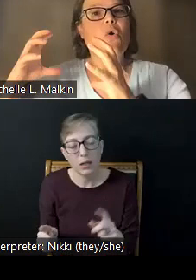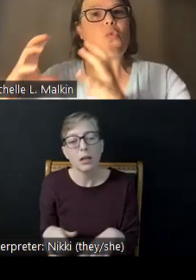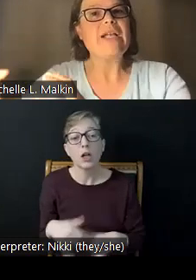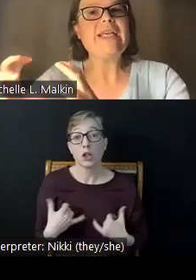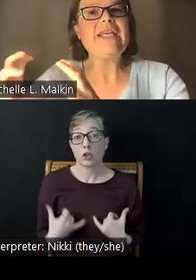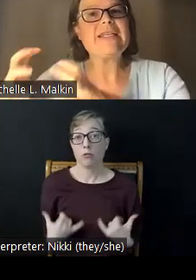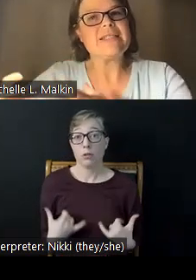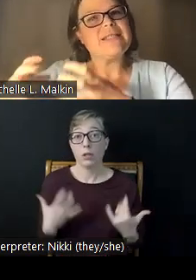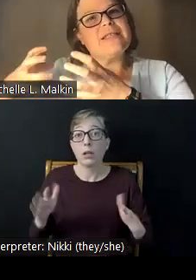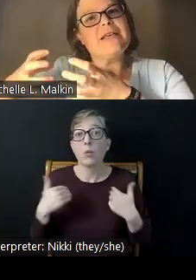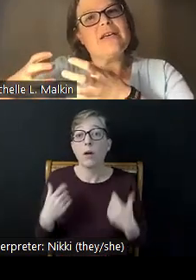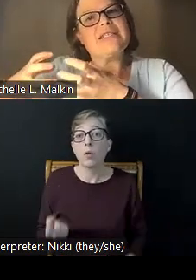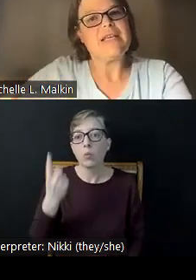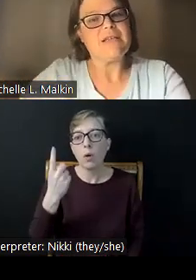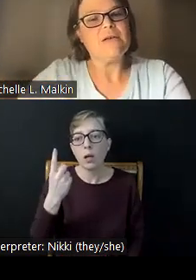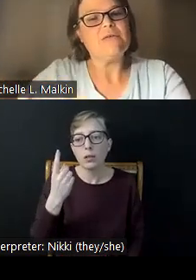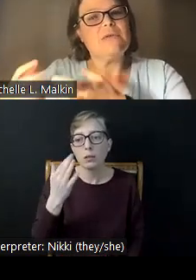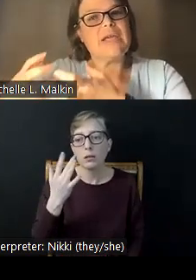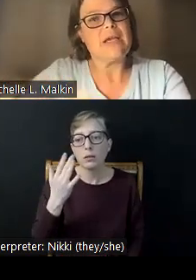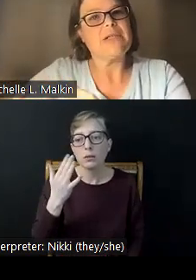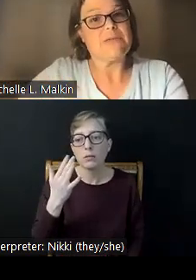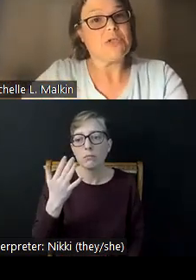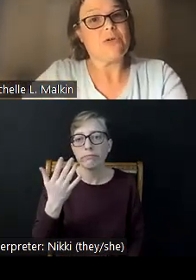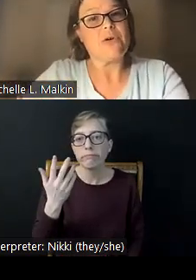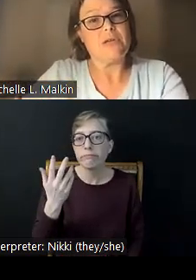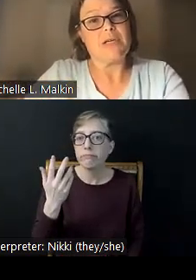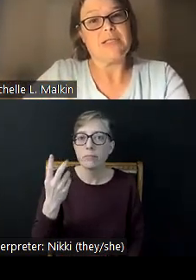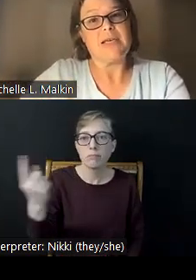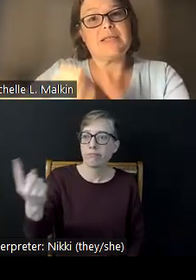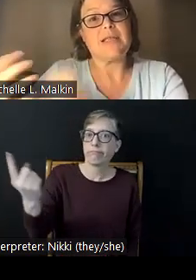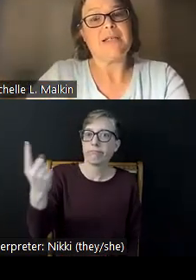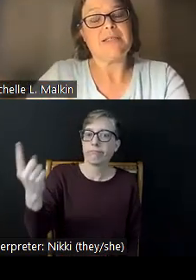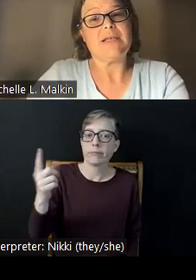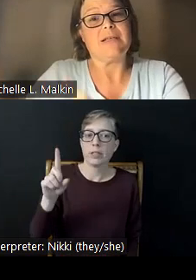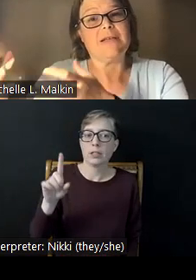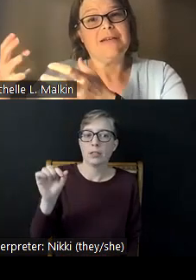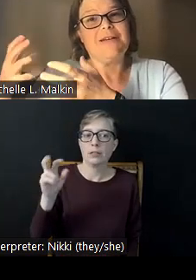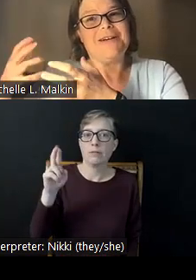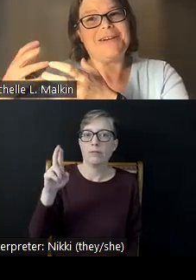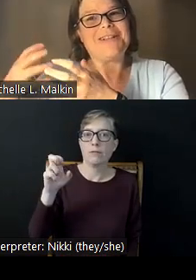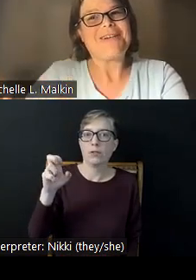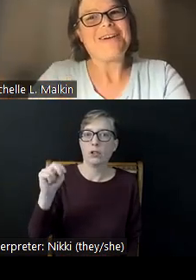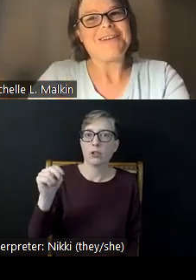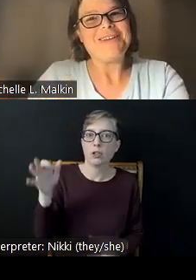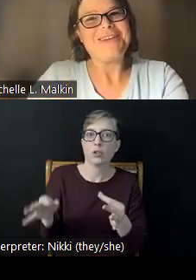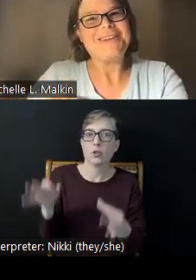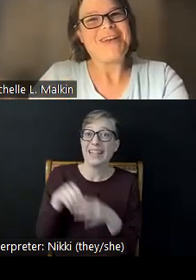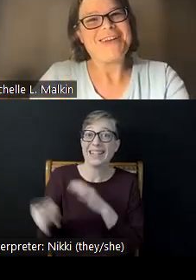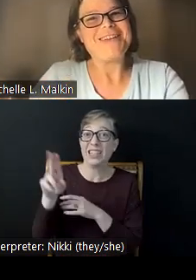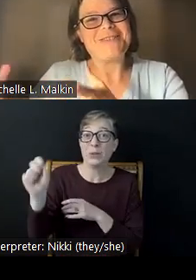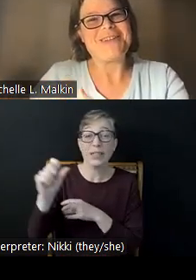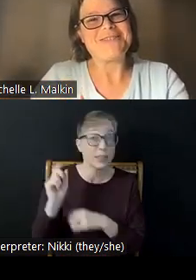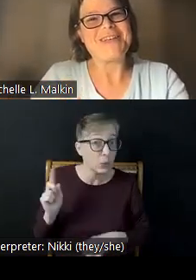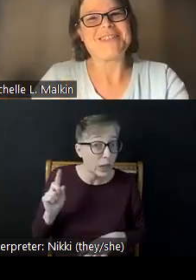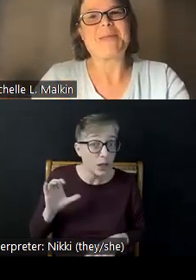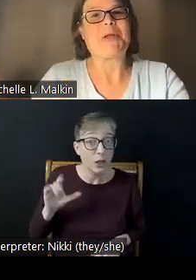one really existent standalone gambling diversion court in the United States. That's in Clark County,